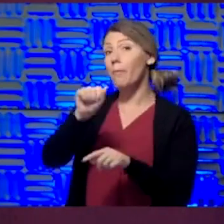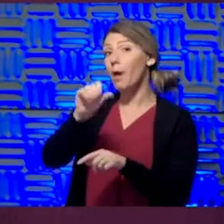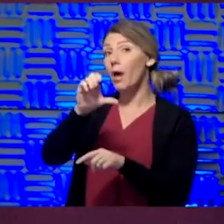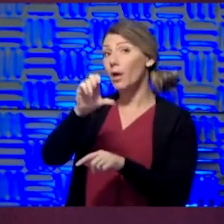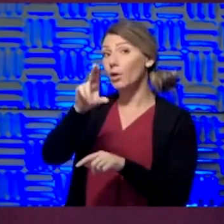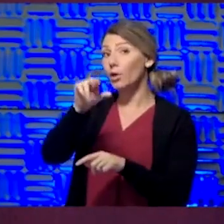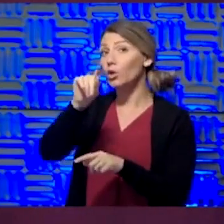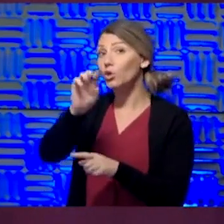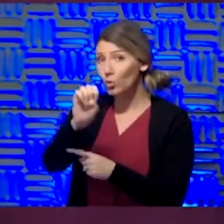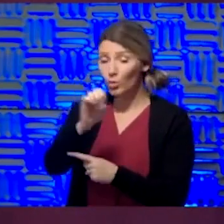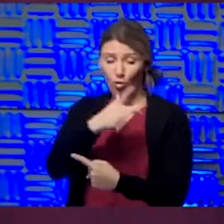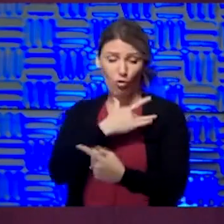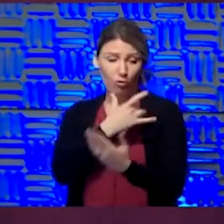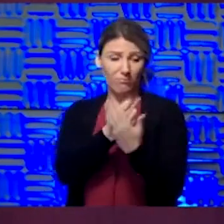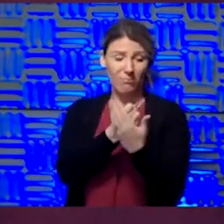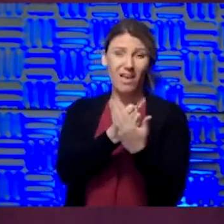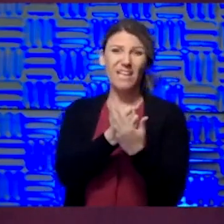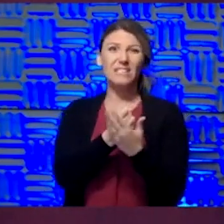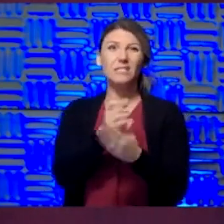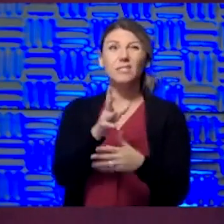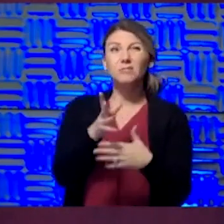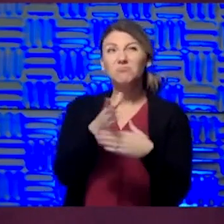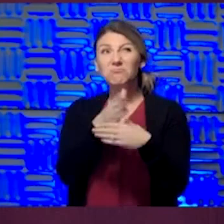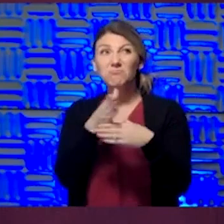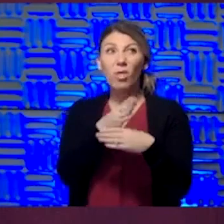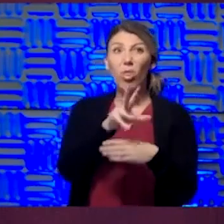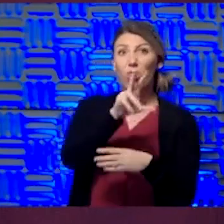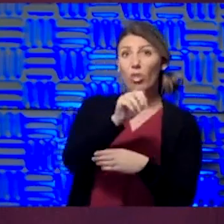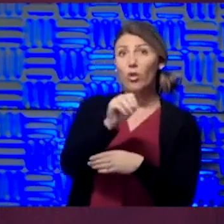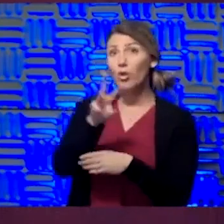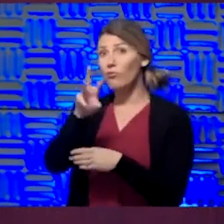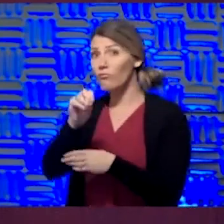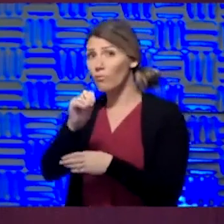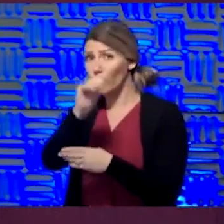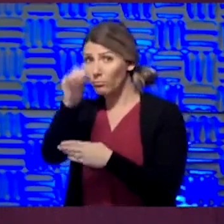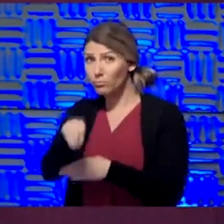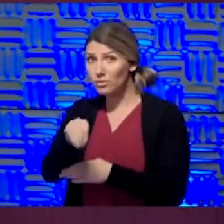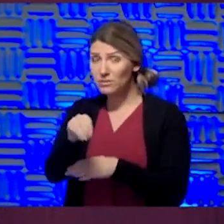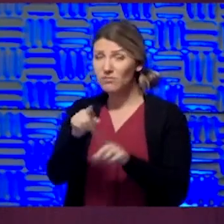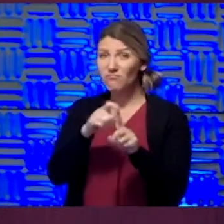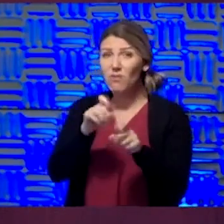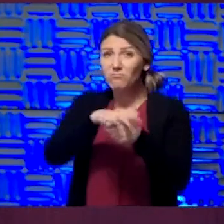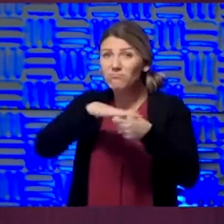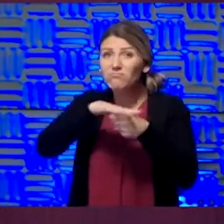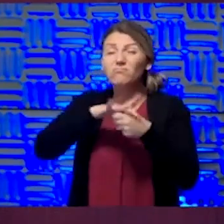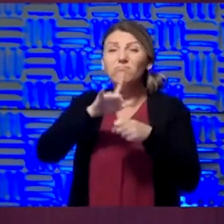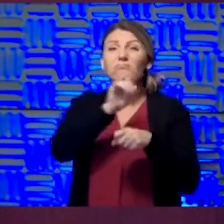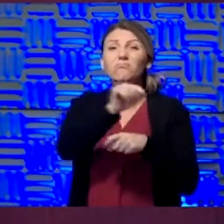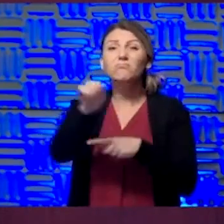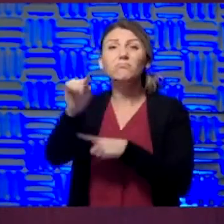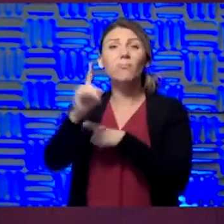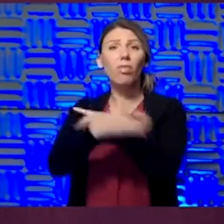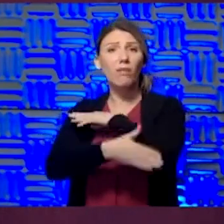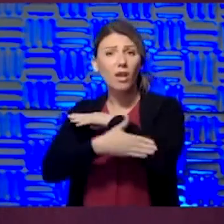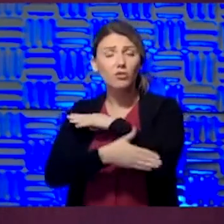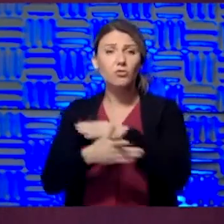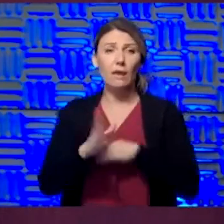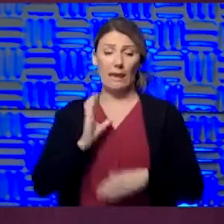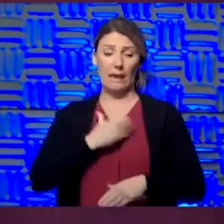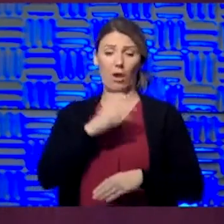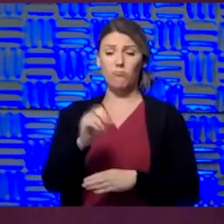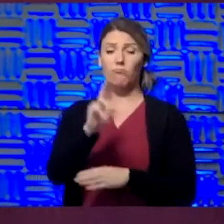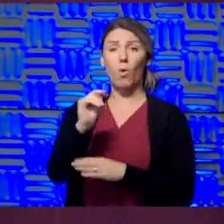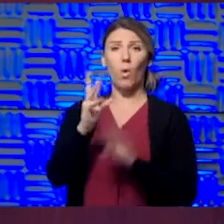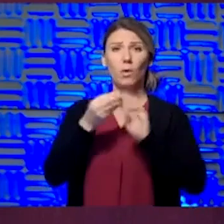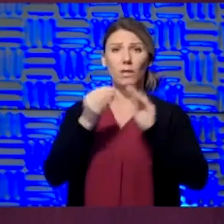are down by 30 to 40% in some areas of the country. When we looked at our own numbers, Steve, it was not